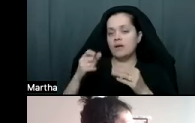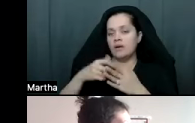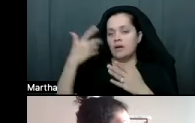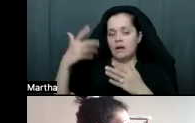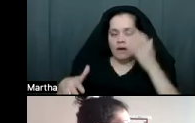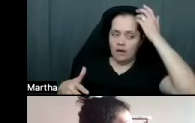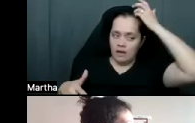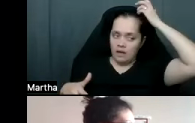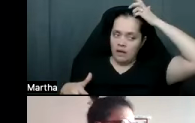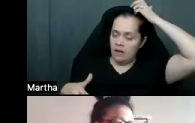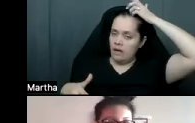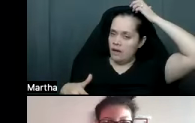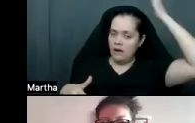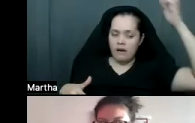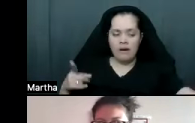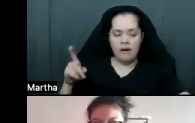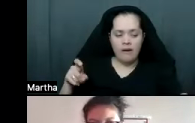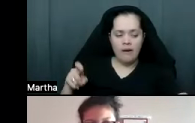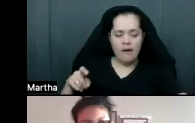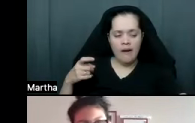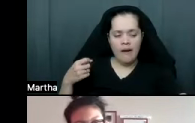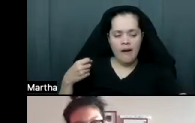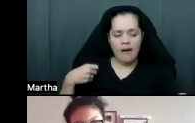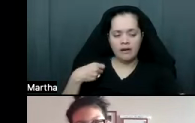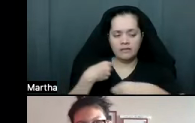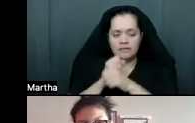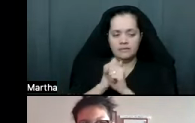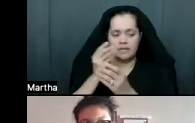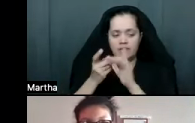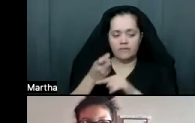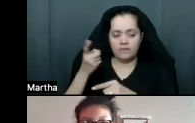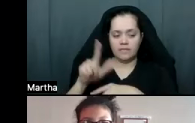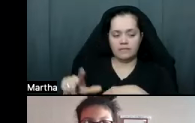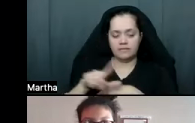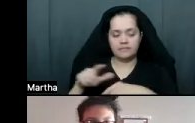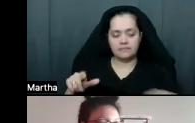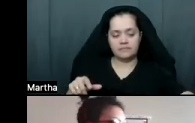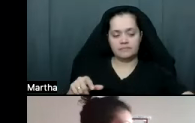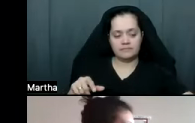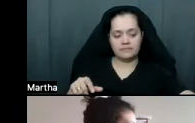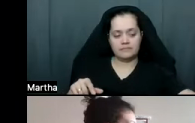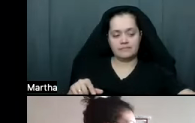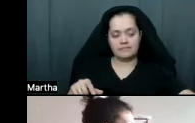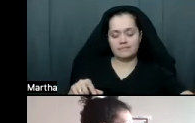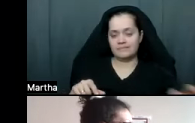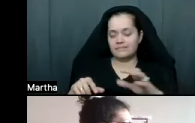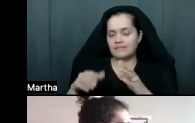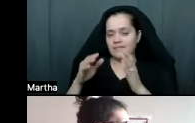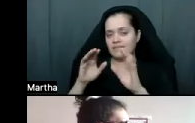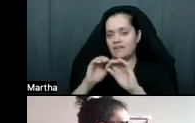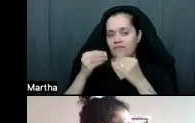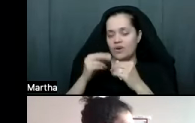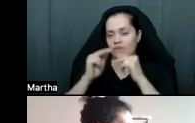expensive, you need to make money off of that land. There are a lot of office